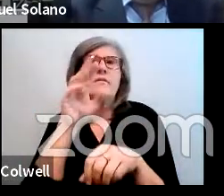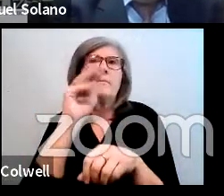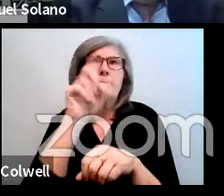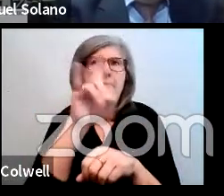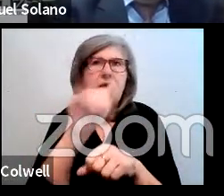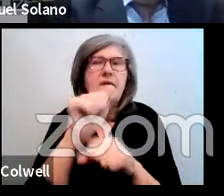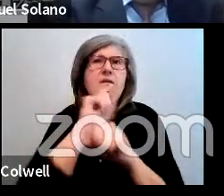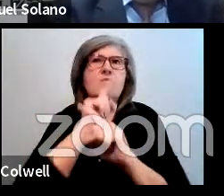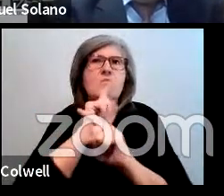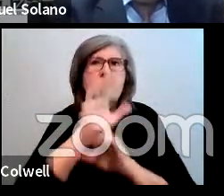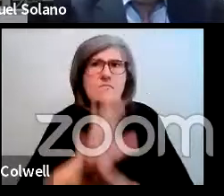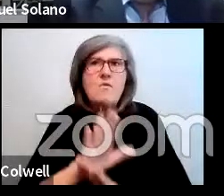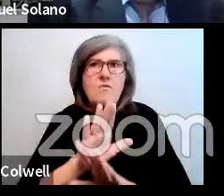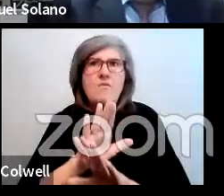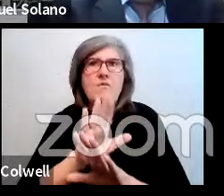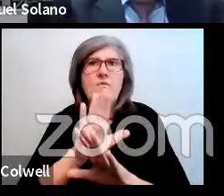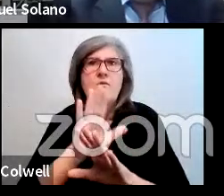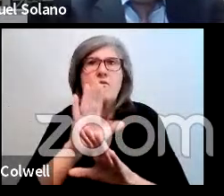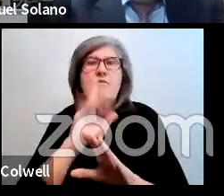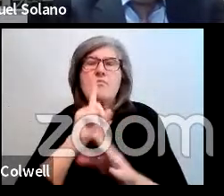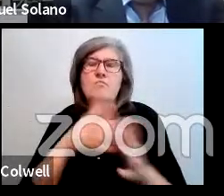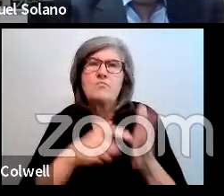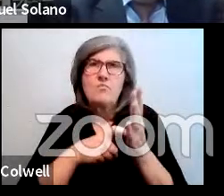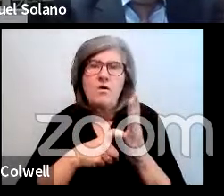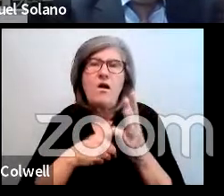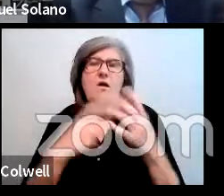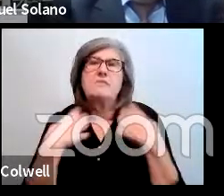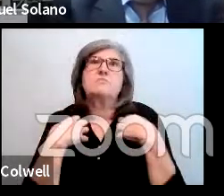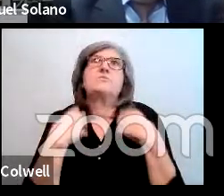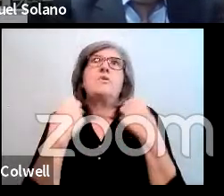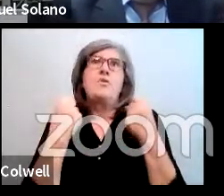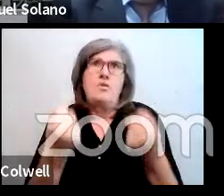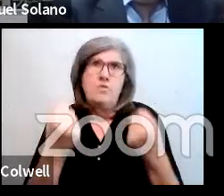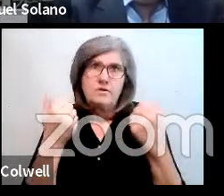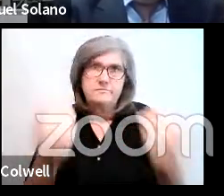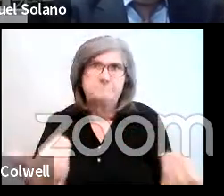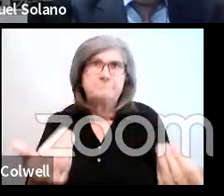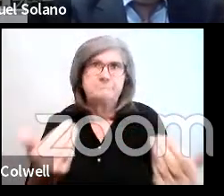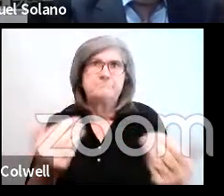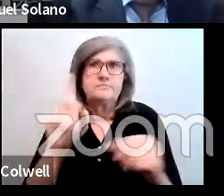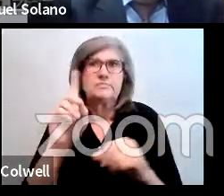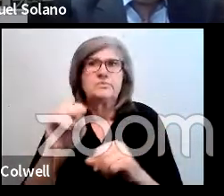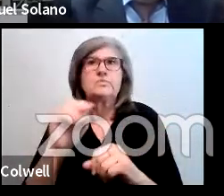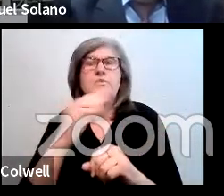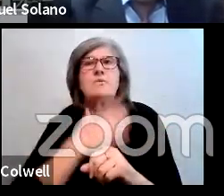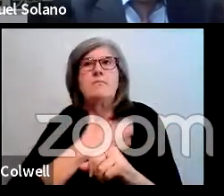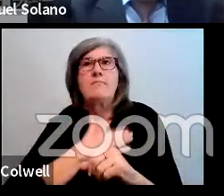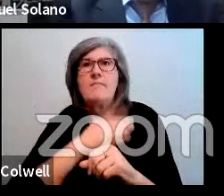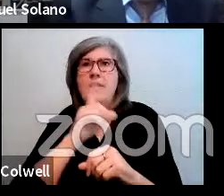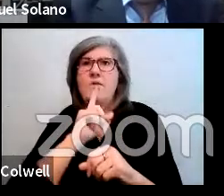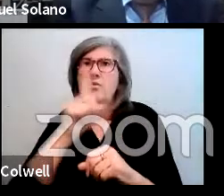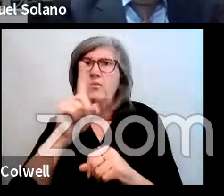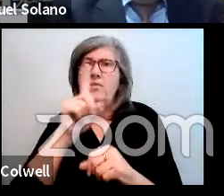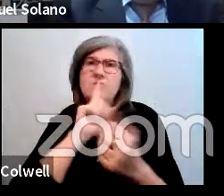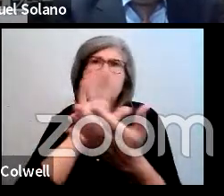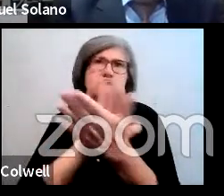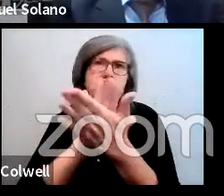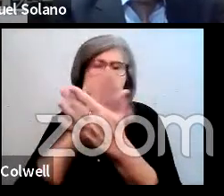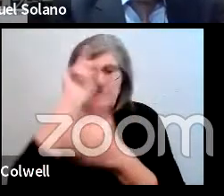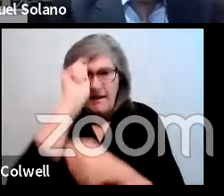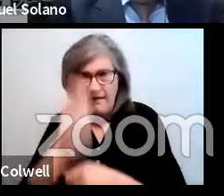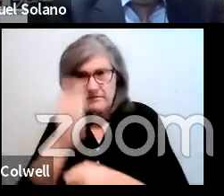And it requires some courage to do that. My hats off to all of you who